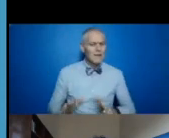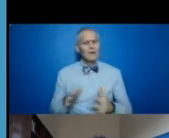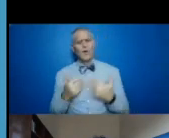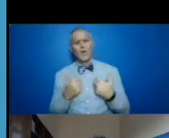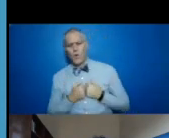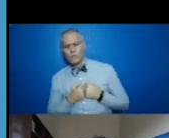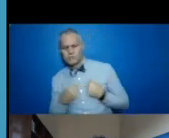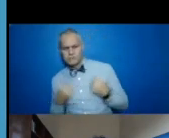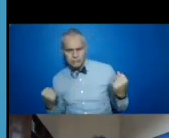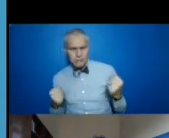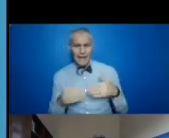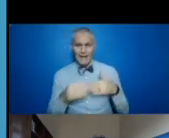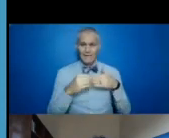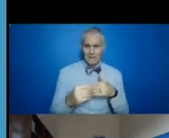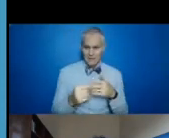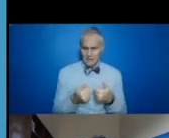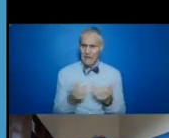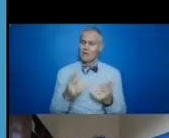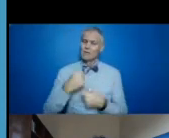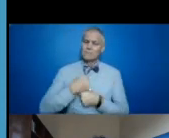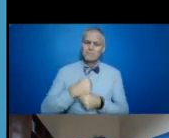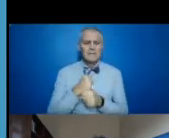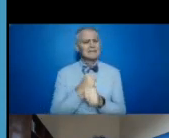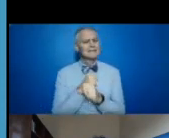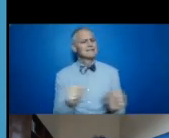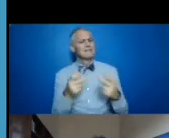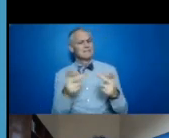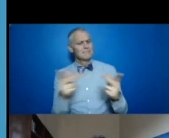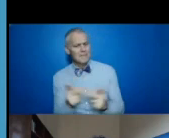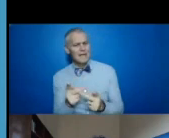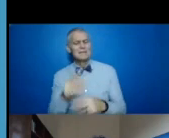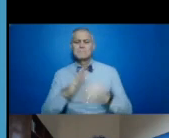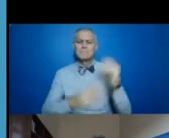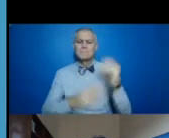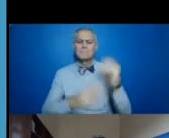that allows for the creation of safe spaces where trust can be built.